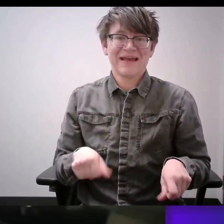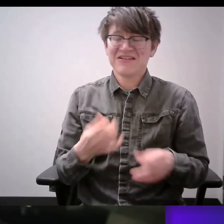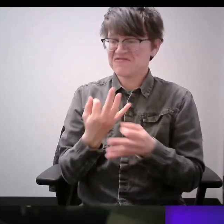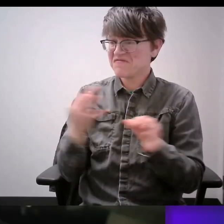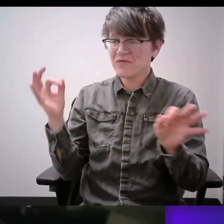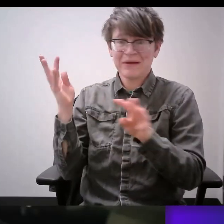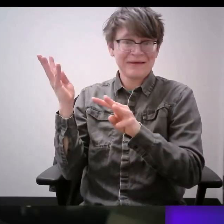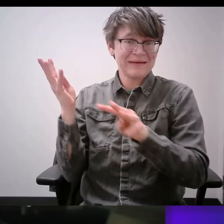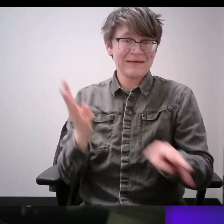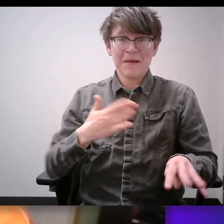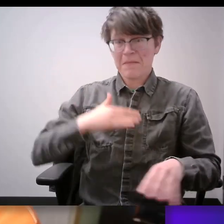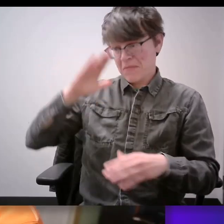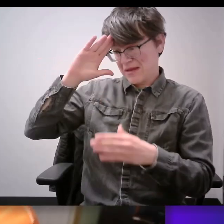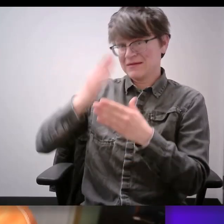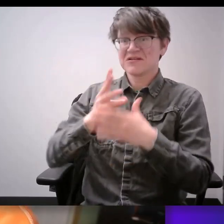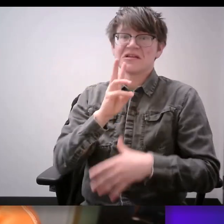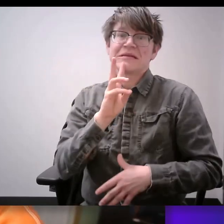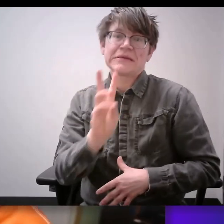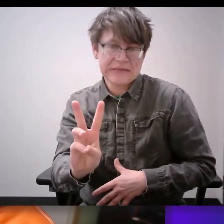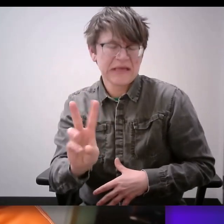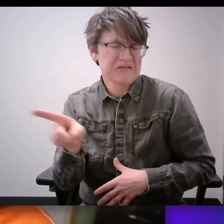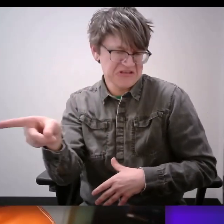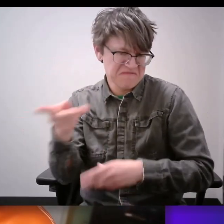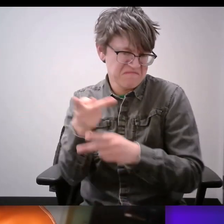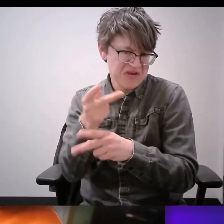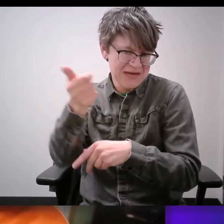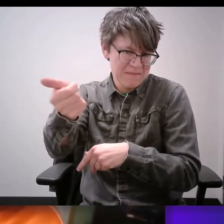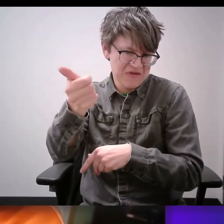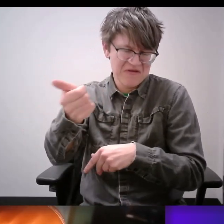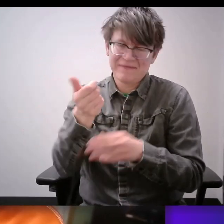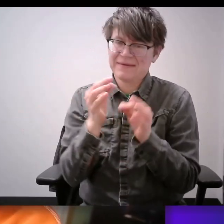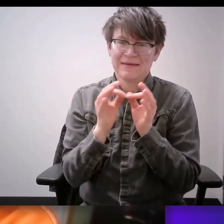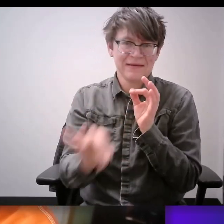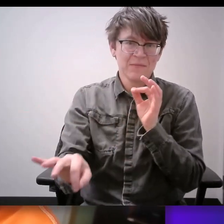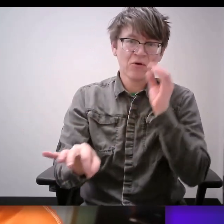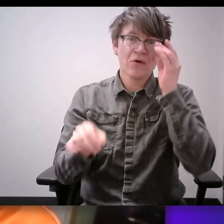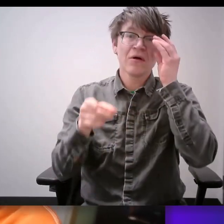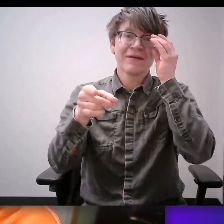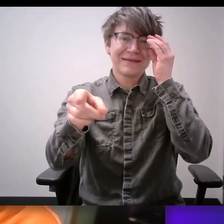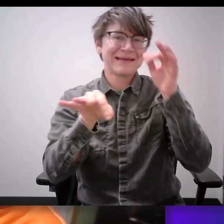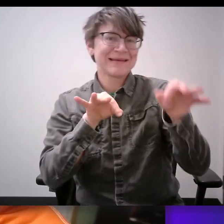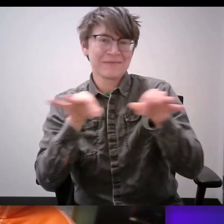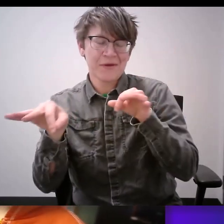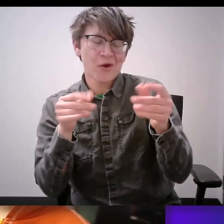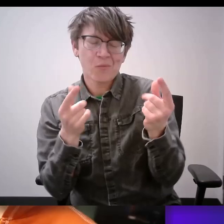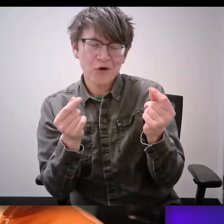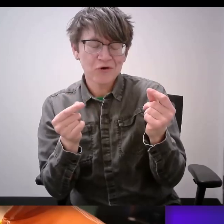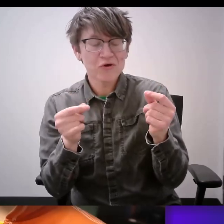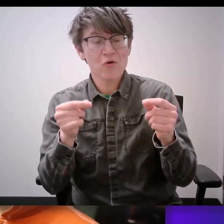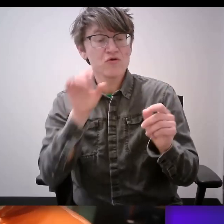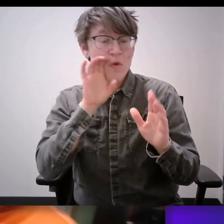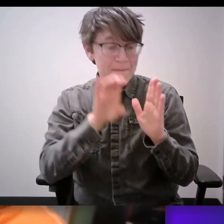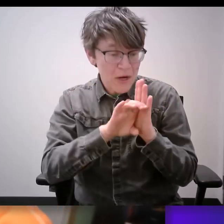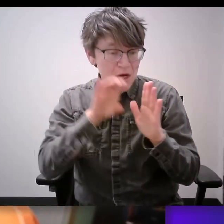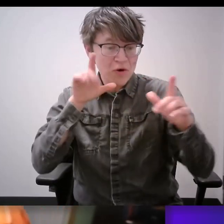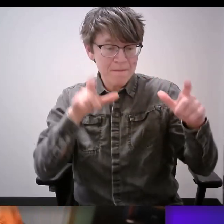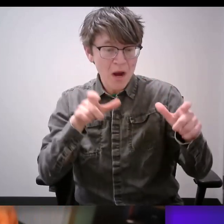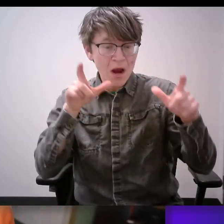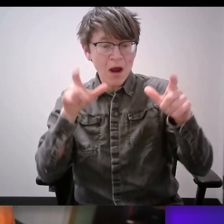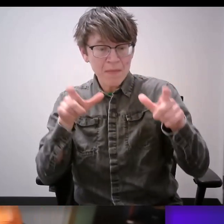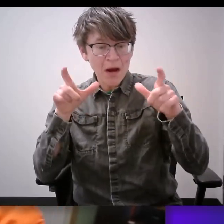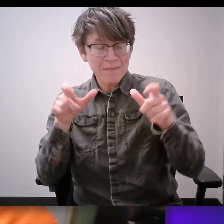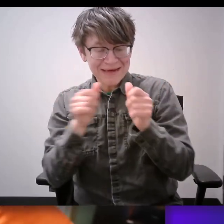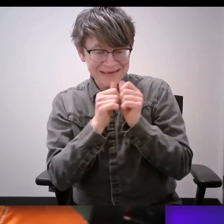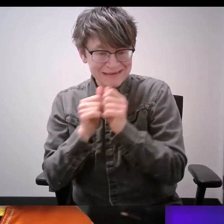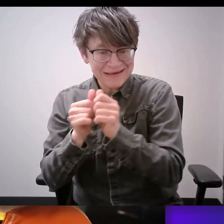son, who's 6, figured it out. It takes pictures and then it like puts them together and then they go in order to